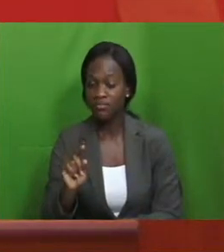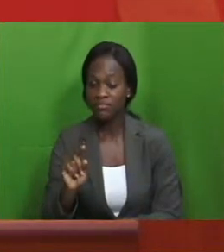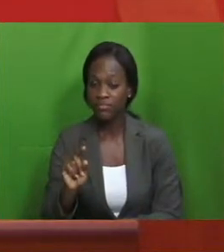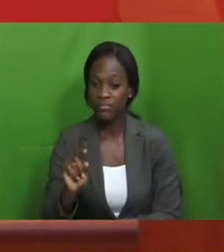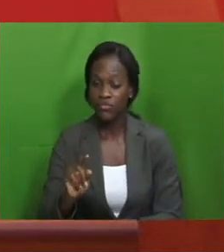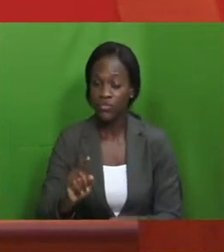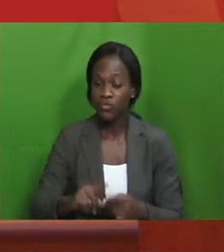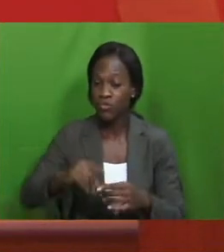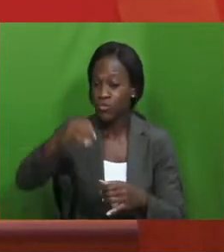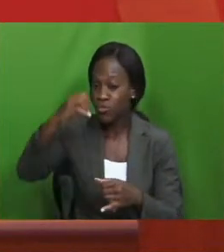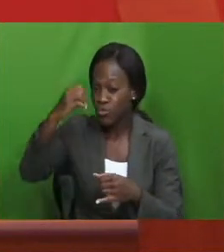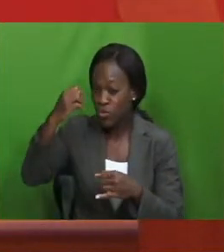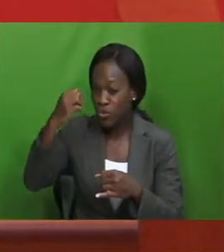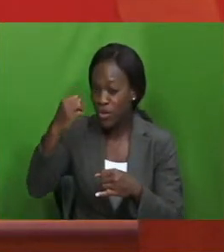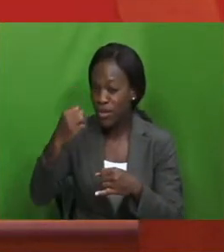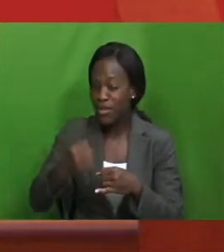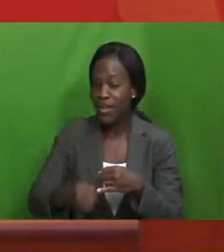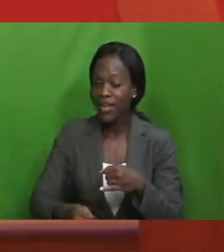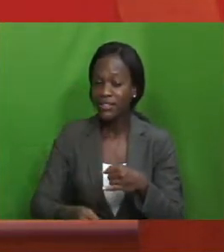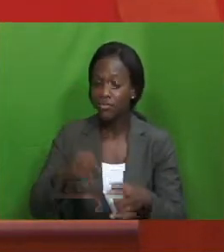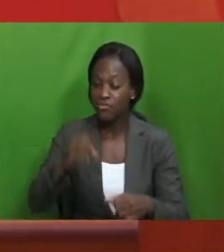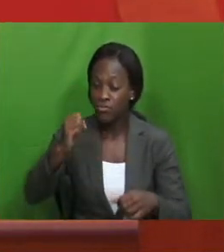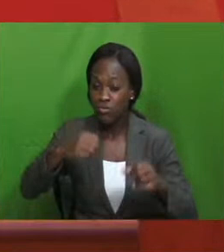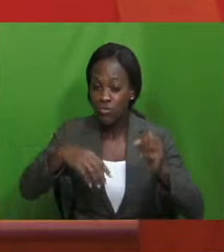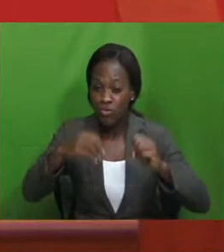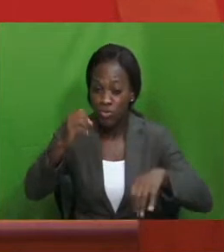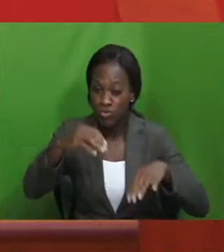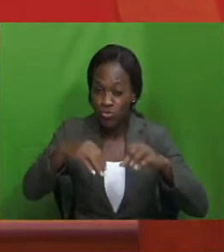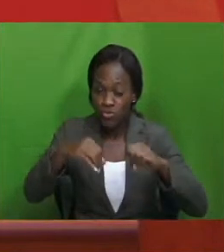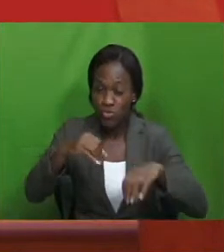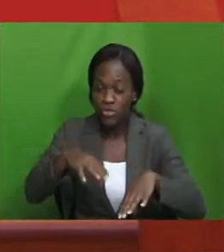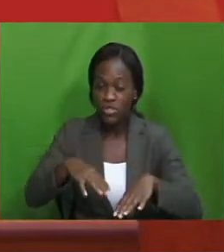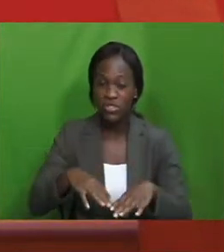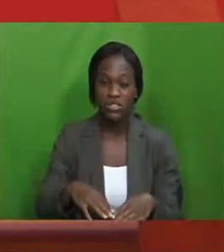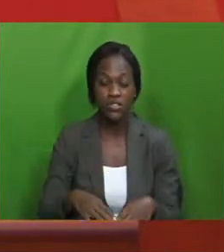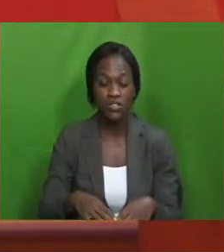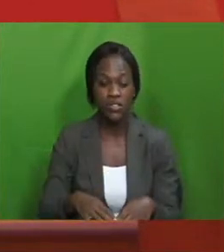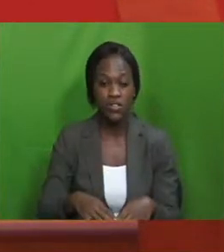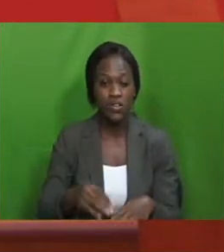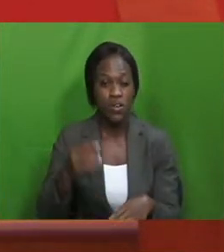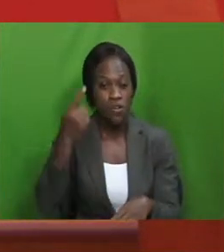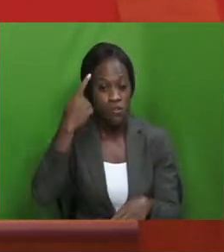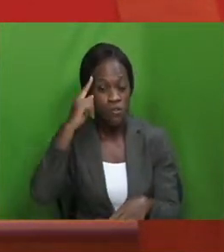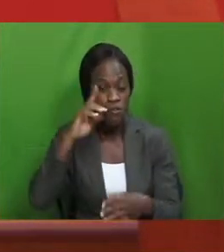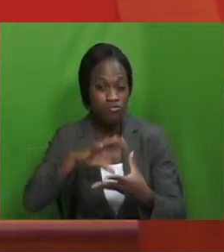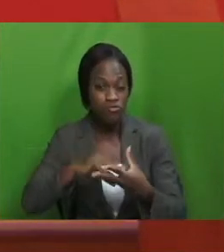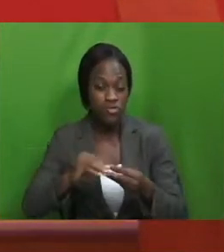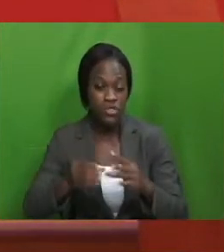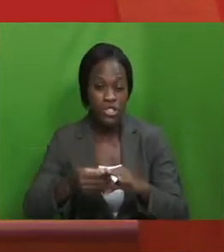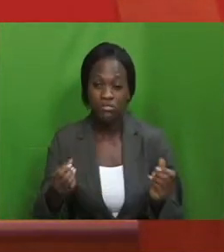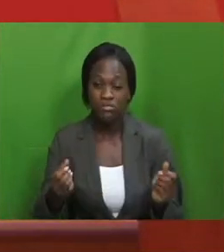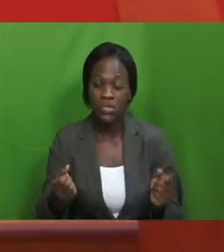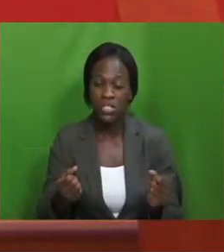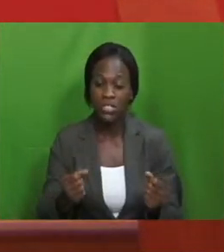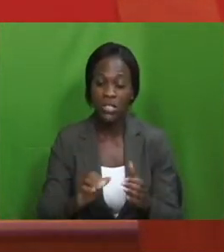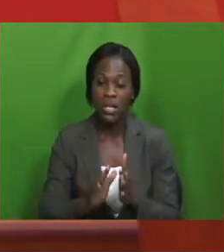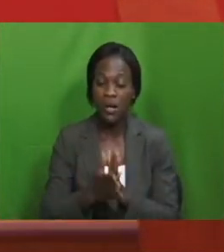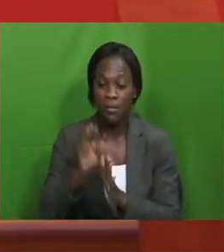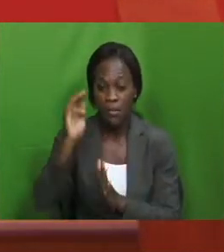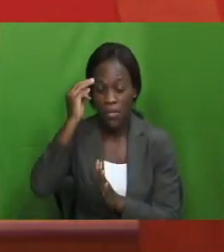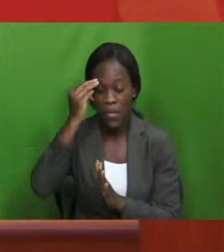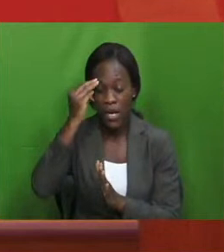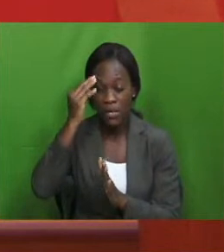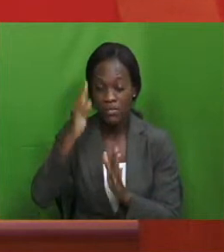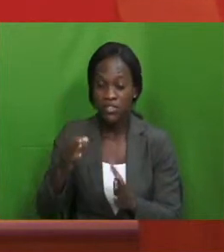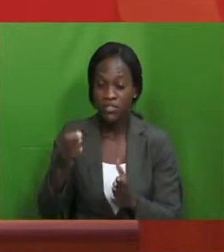to conclude the comments on the statement that was made by the Minister responsible for